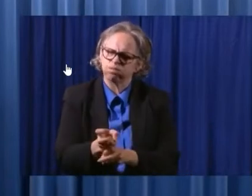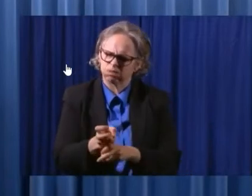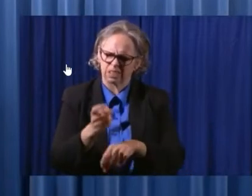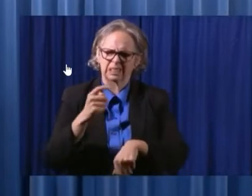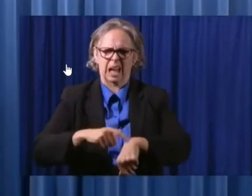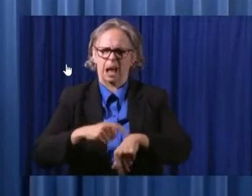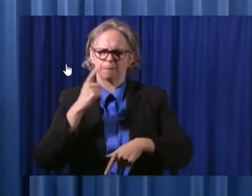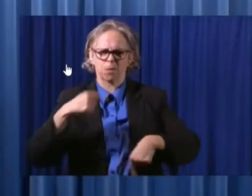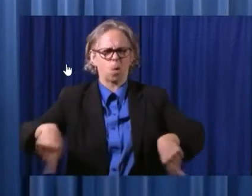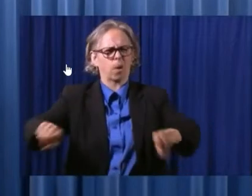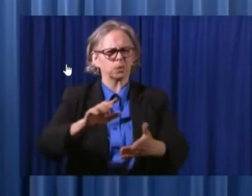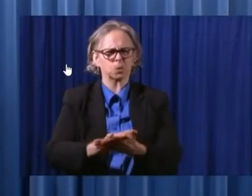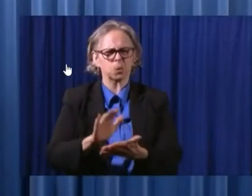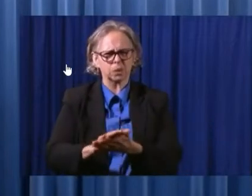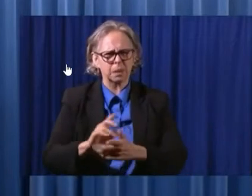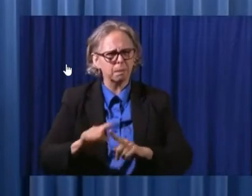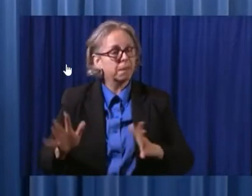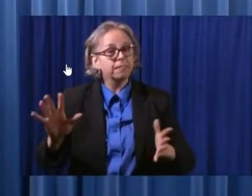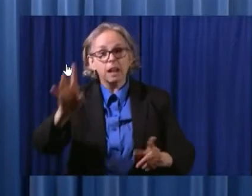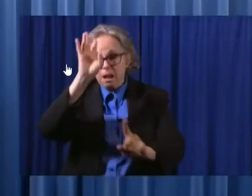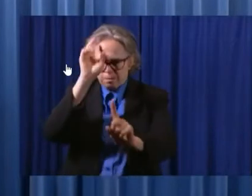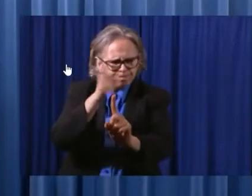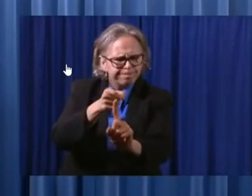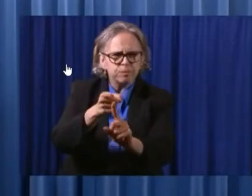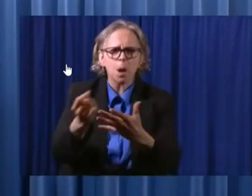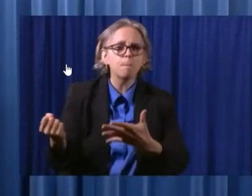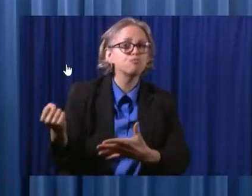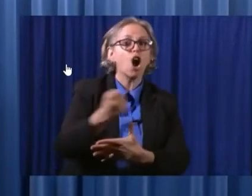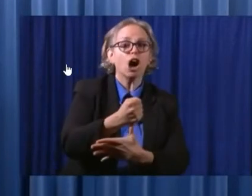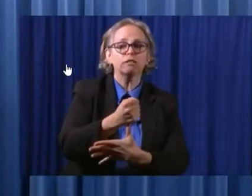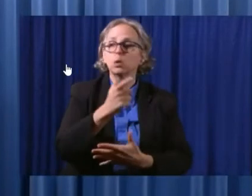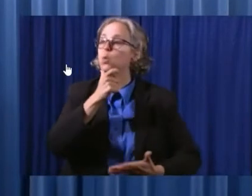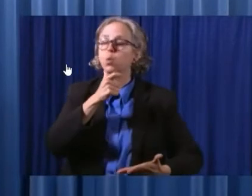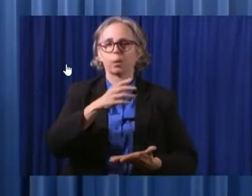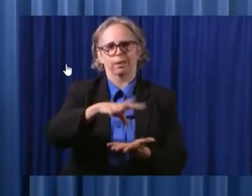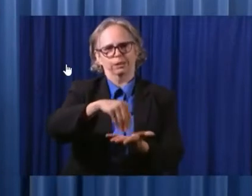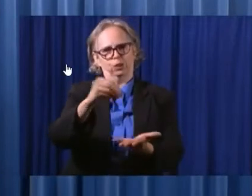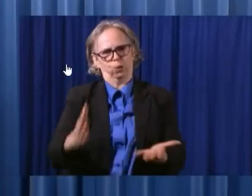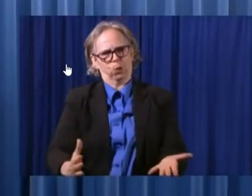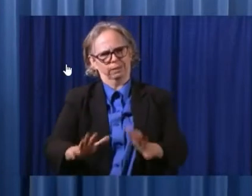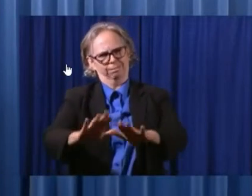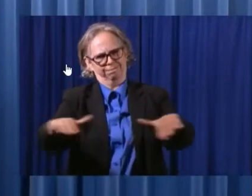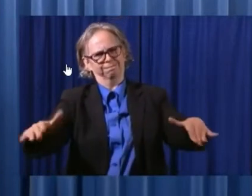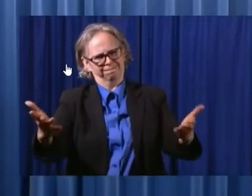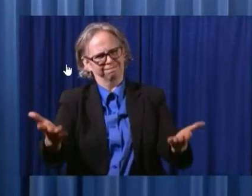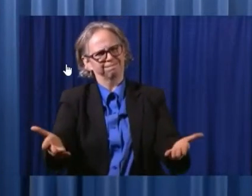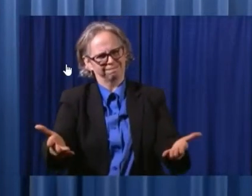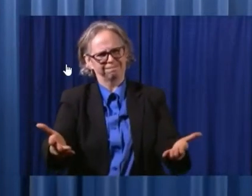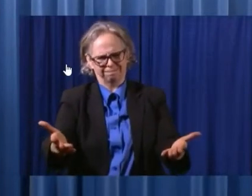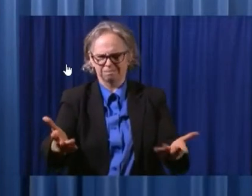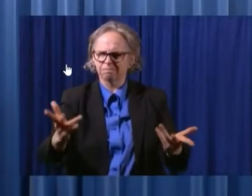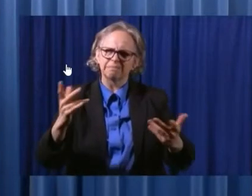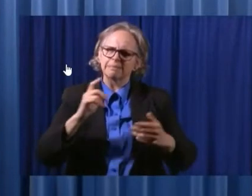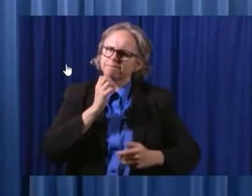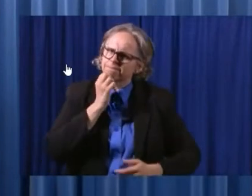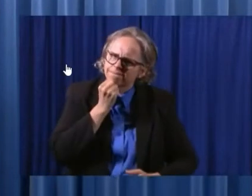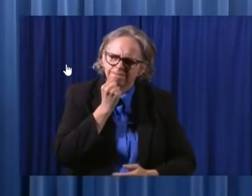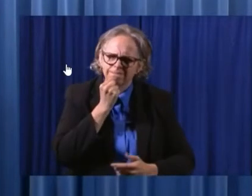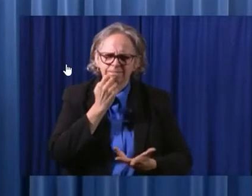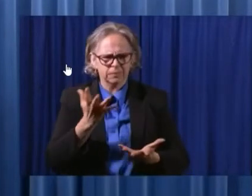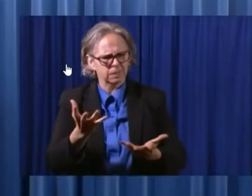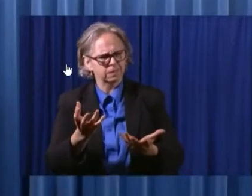remained focused on our kids, remained focused on doing whatever they can to educate them as